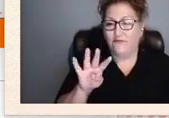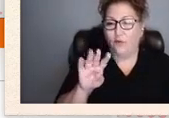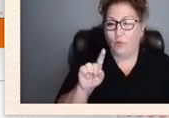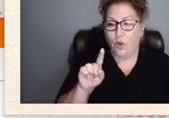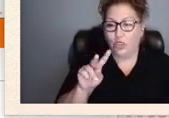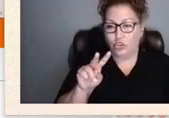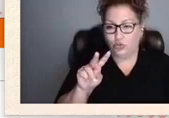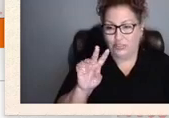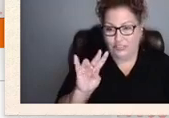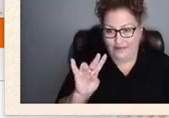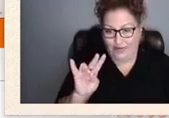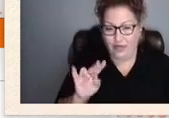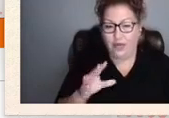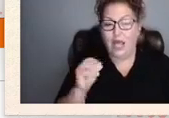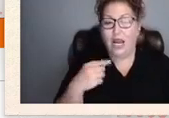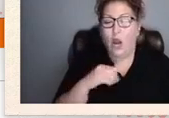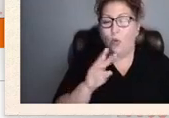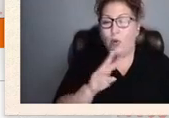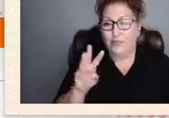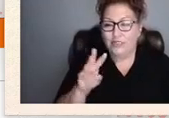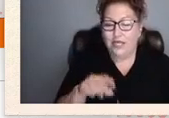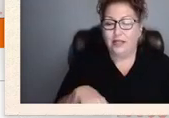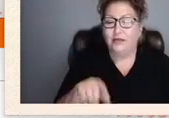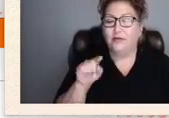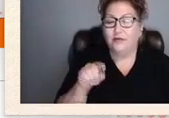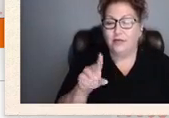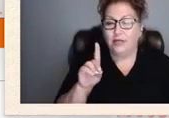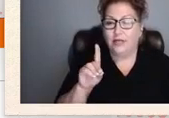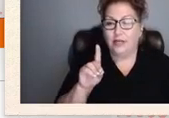800-346-4127. And our website is